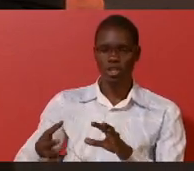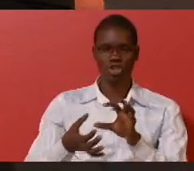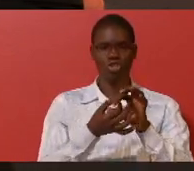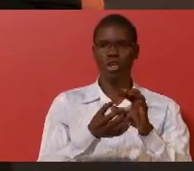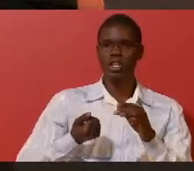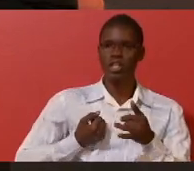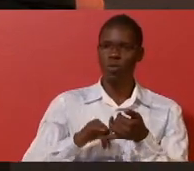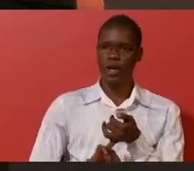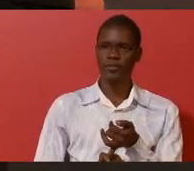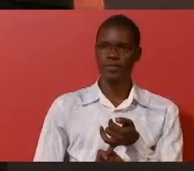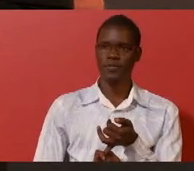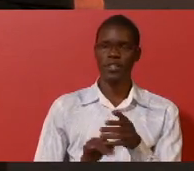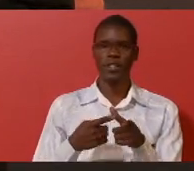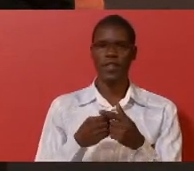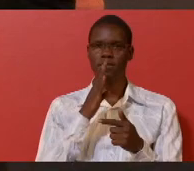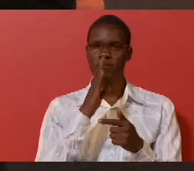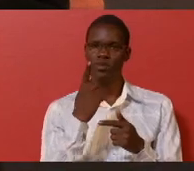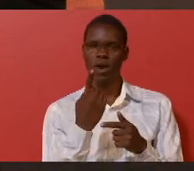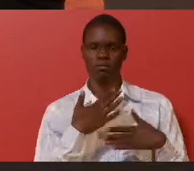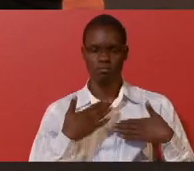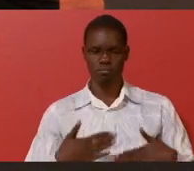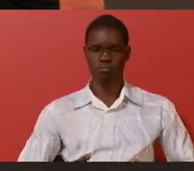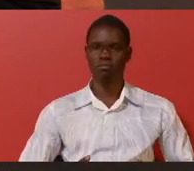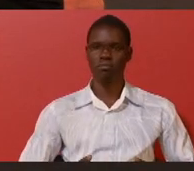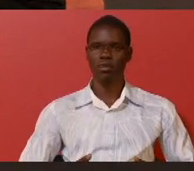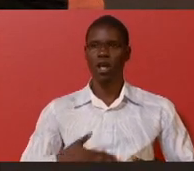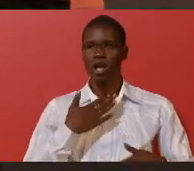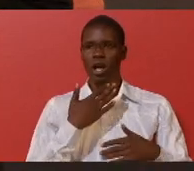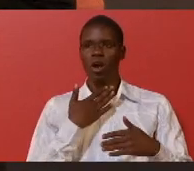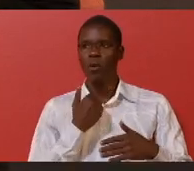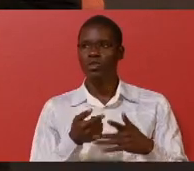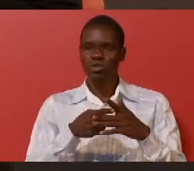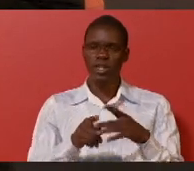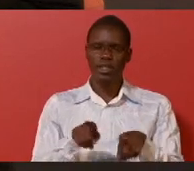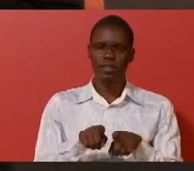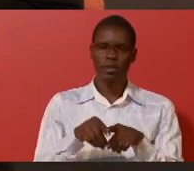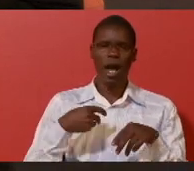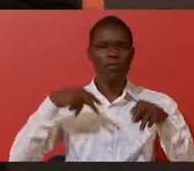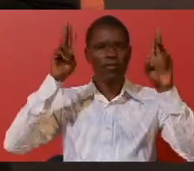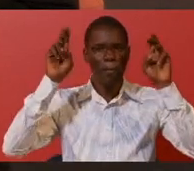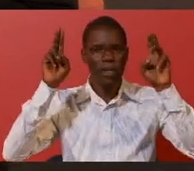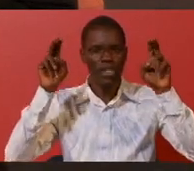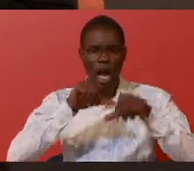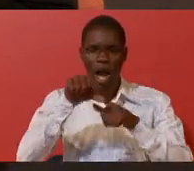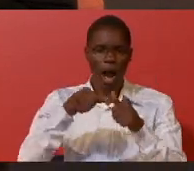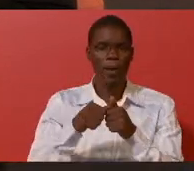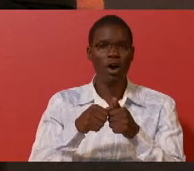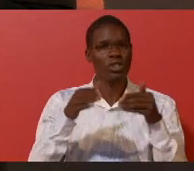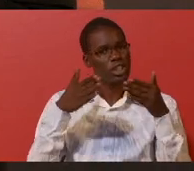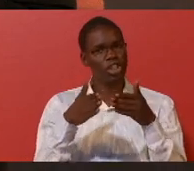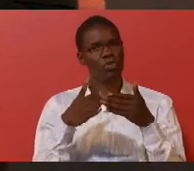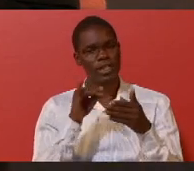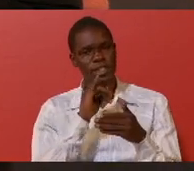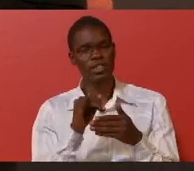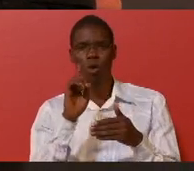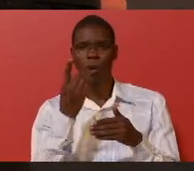wife, and they shall become one flesh. You begin to get the picture of what this sexuality is all about. It's the one